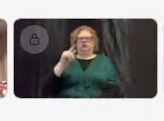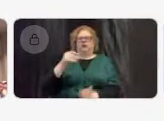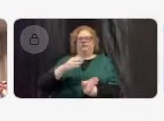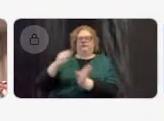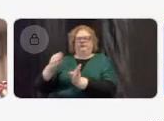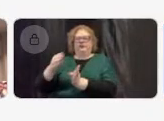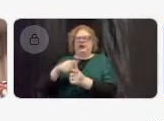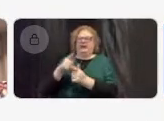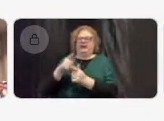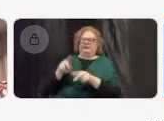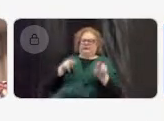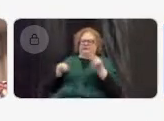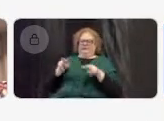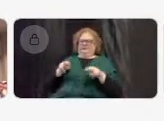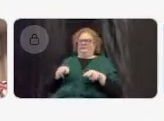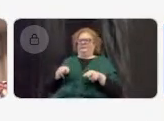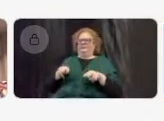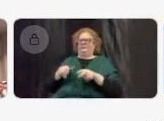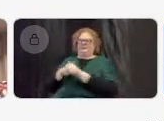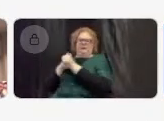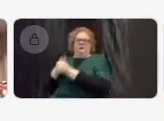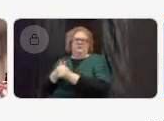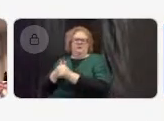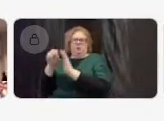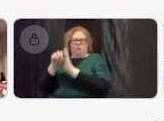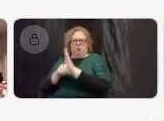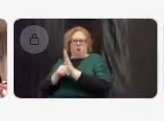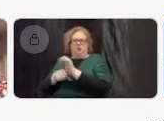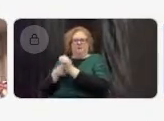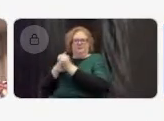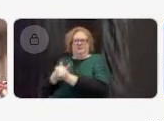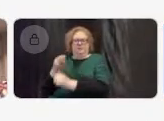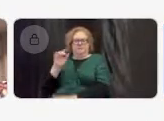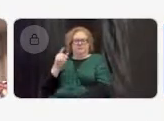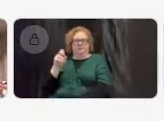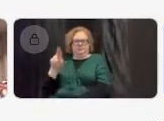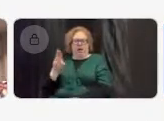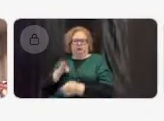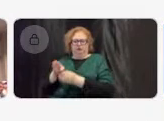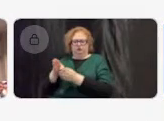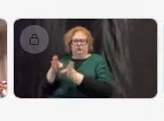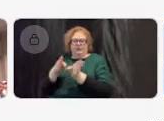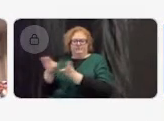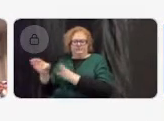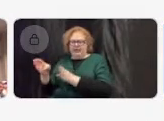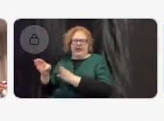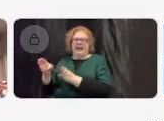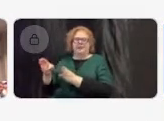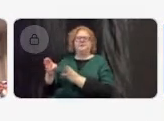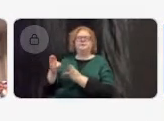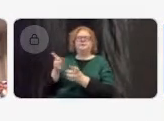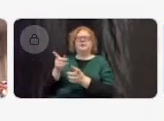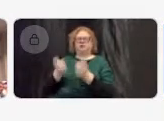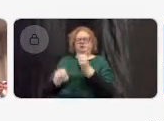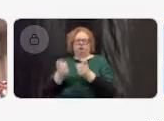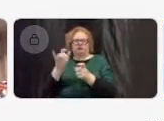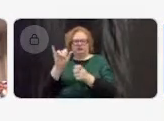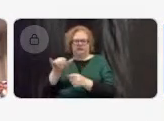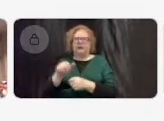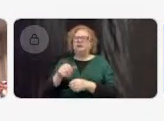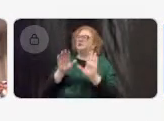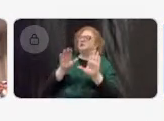amending the master street plan. So please understand, I don't care about the